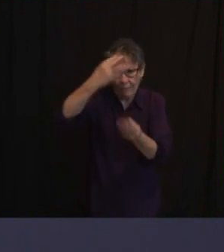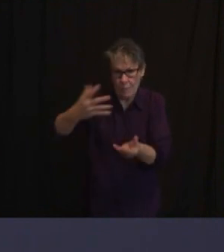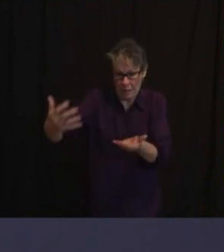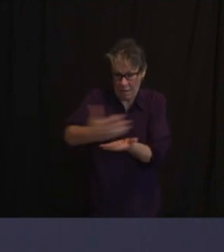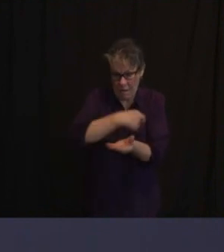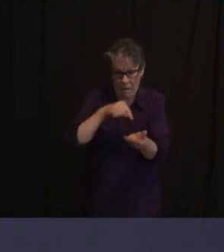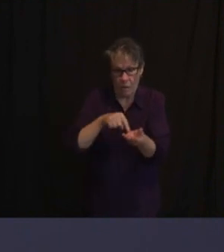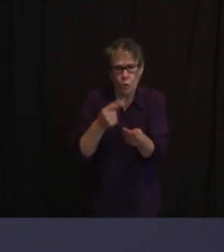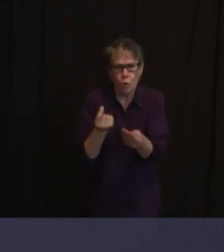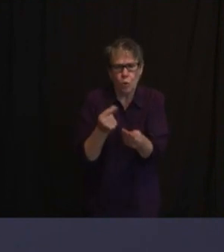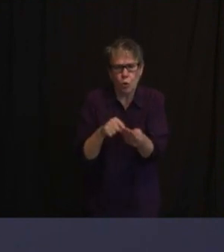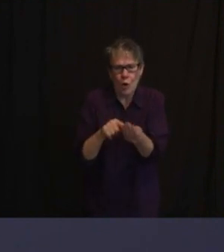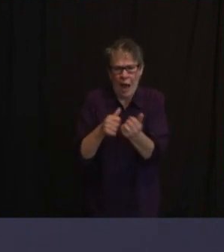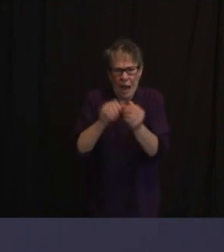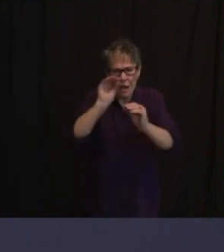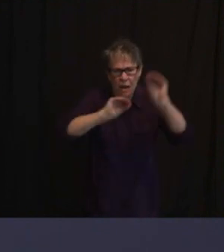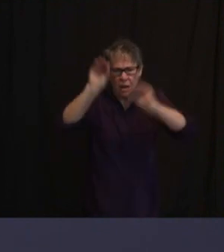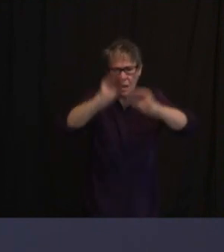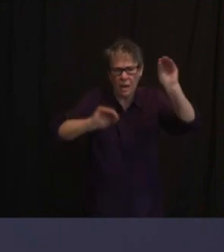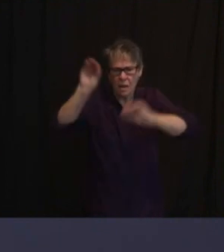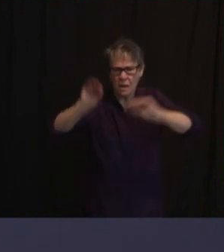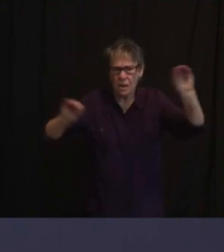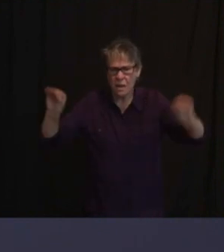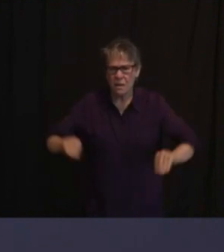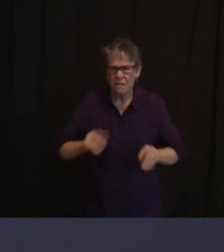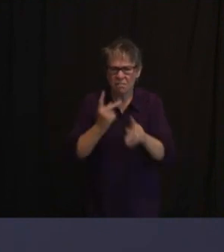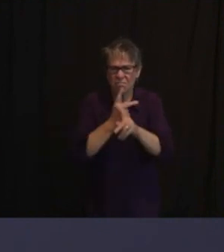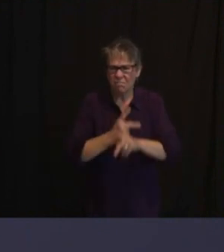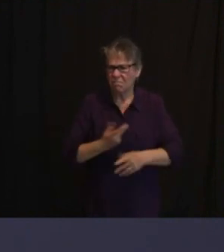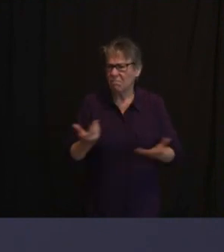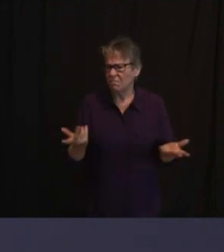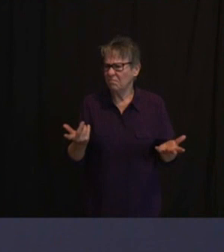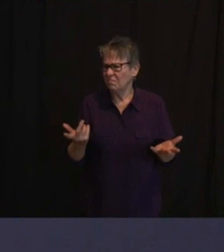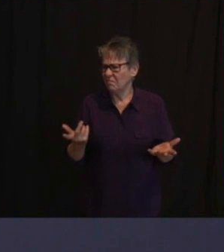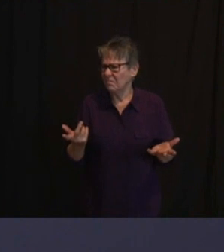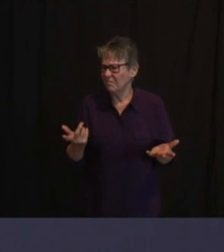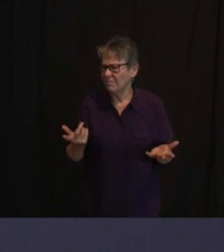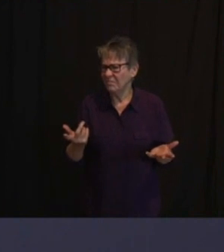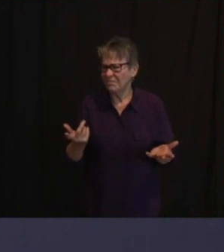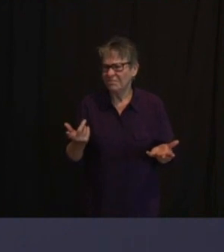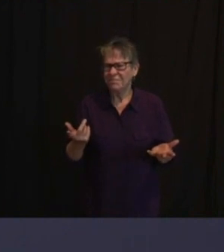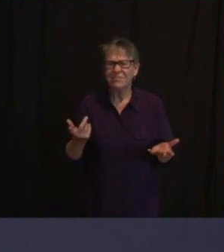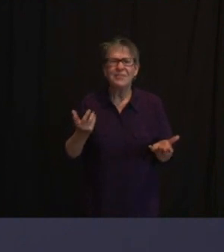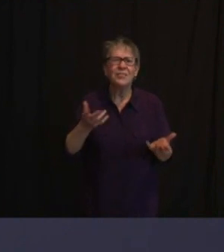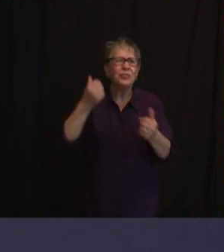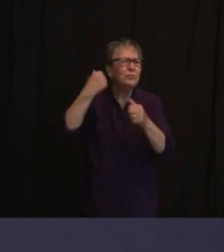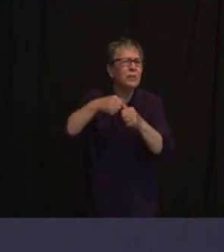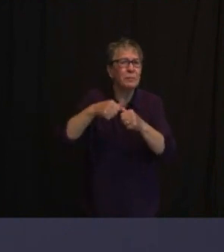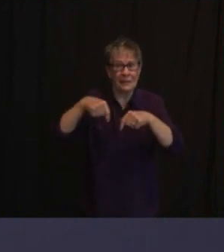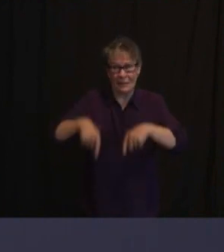in terms of cause of death, among other realities. Thank you. Dave, good afternoon.